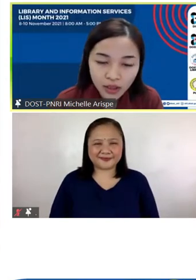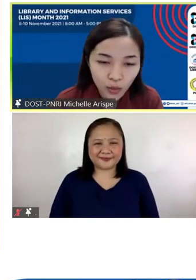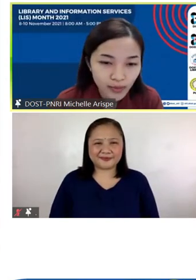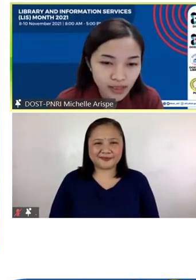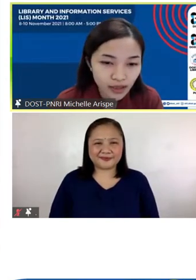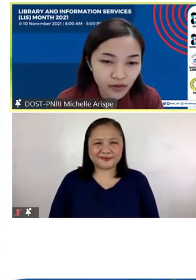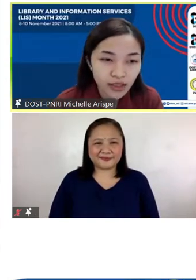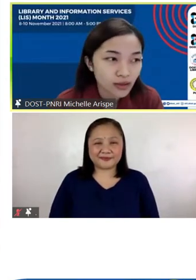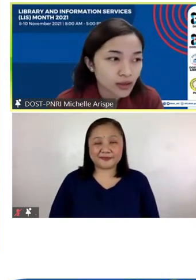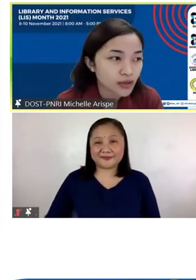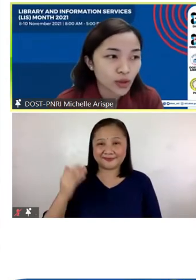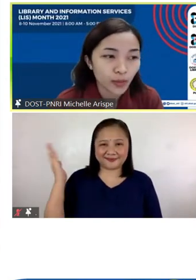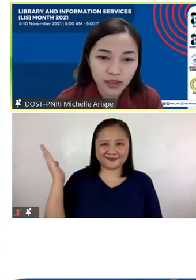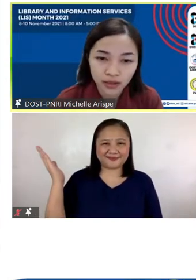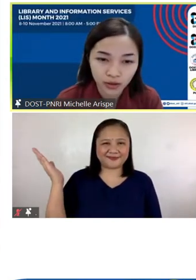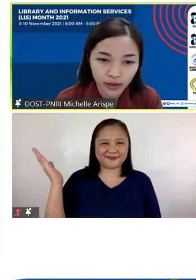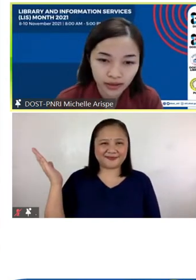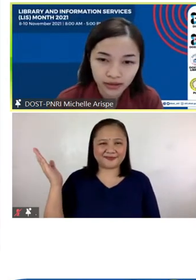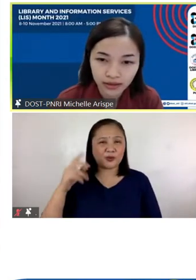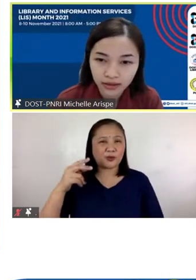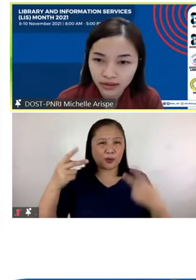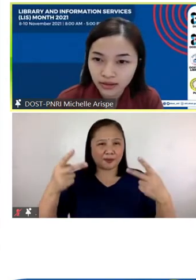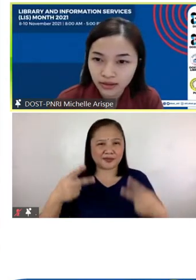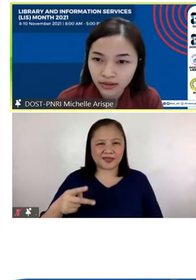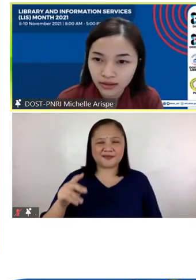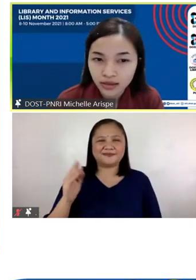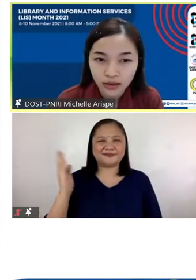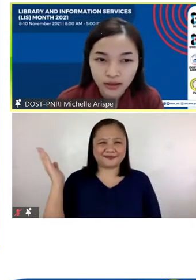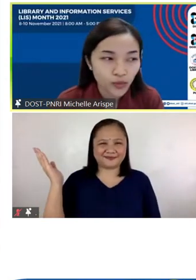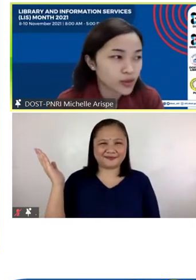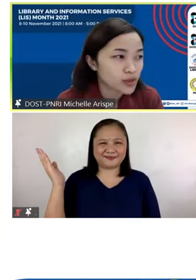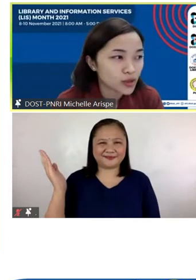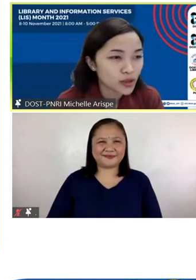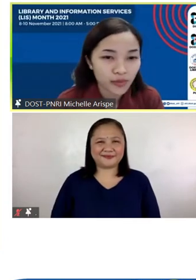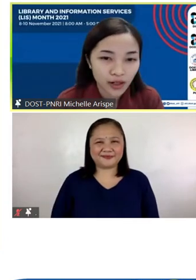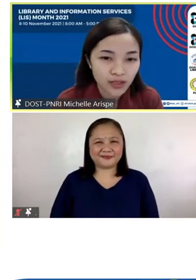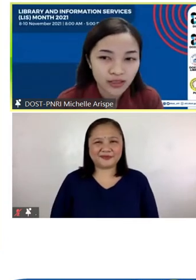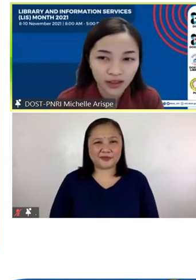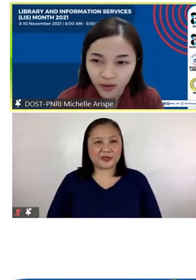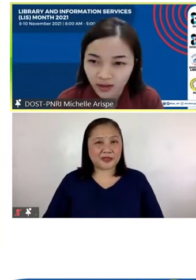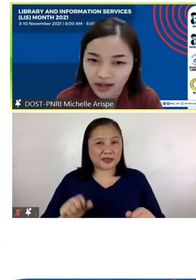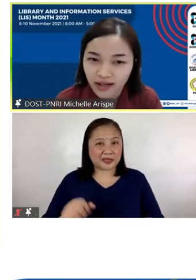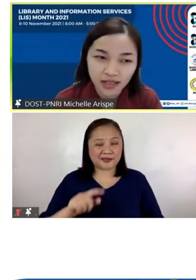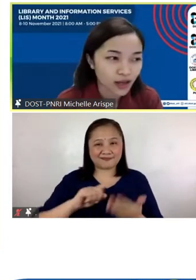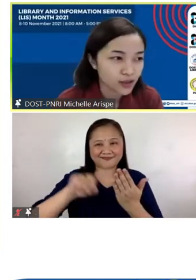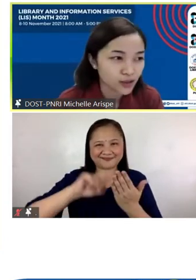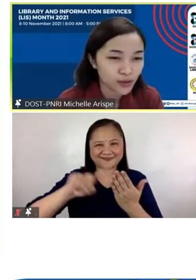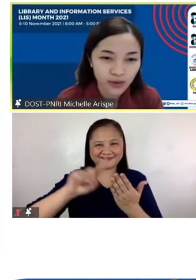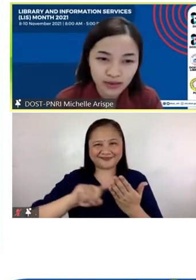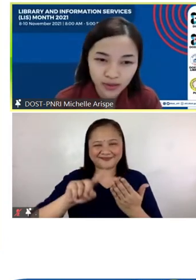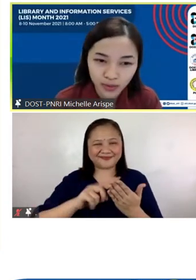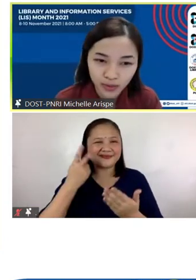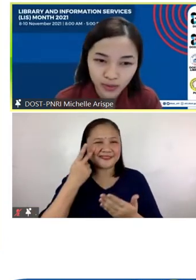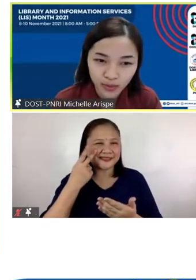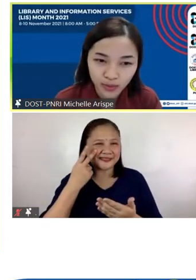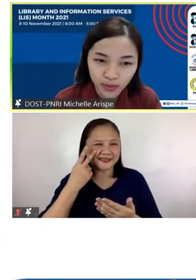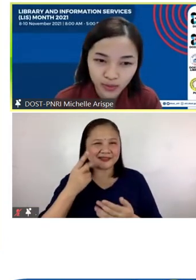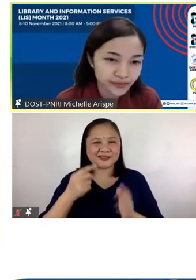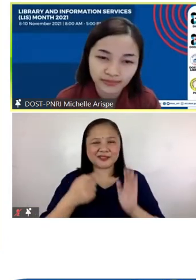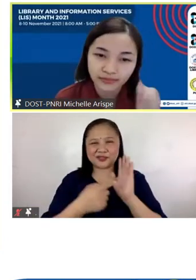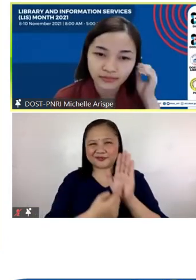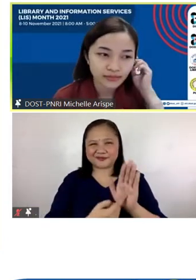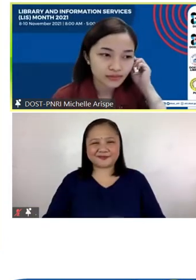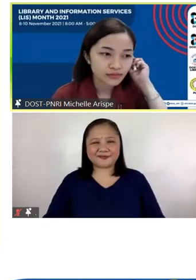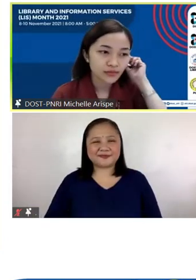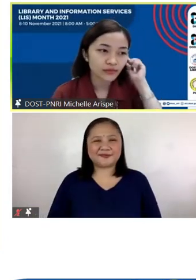And this is the website of the INIS repository. Yan. So pwede nyong i-browse ngayon as I do this